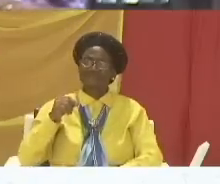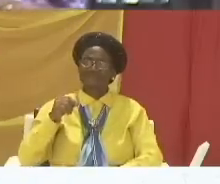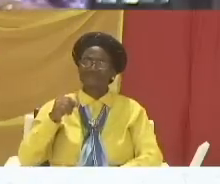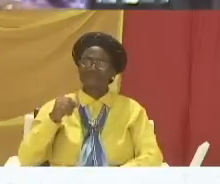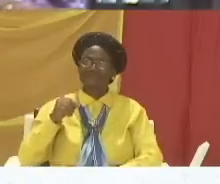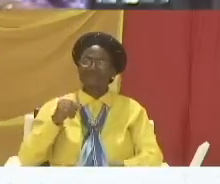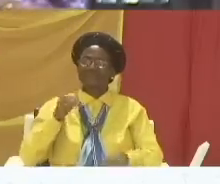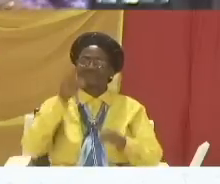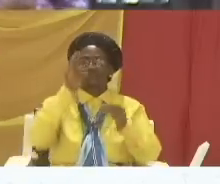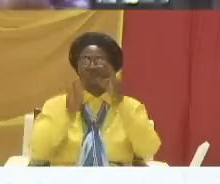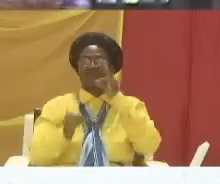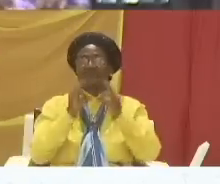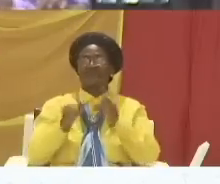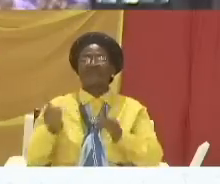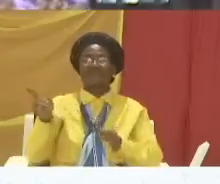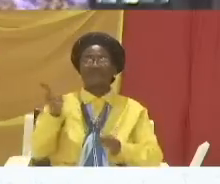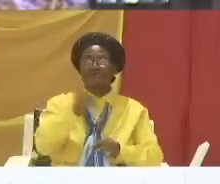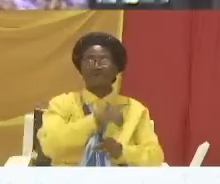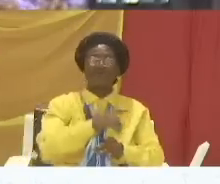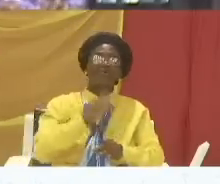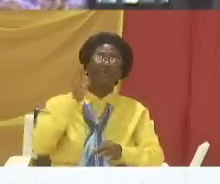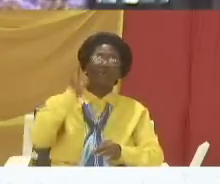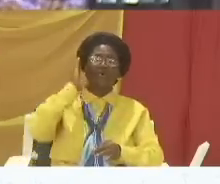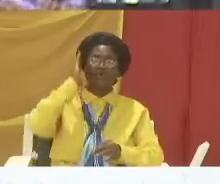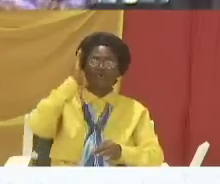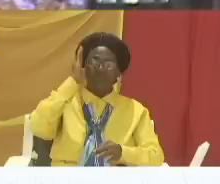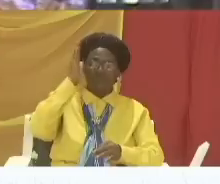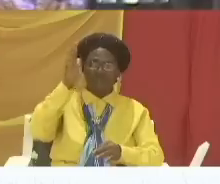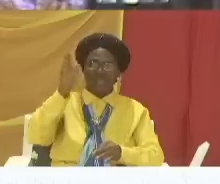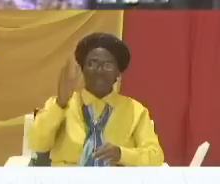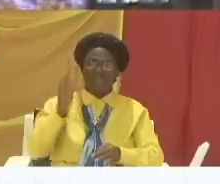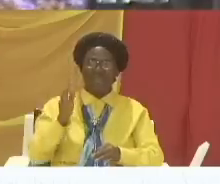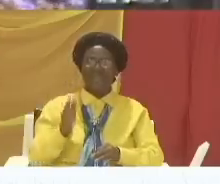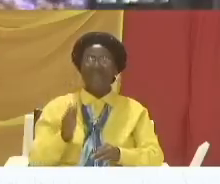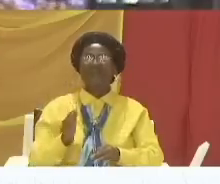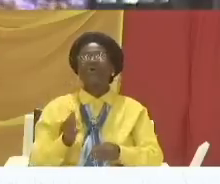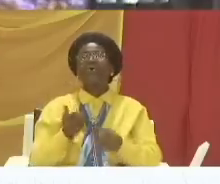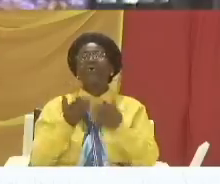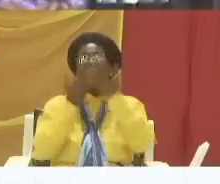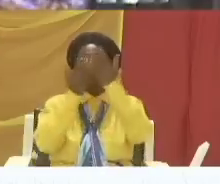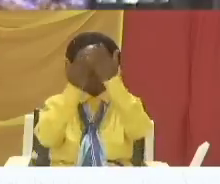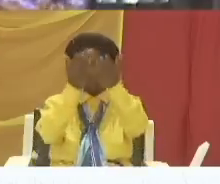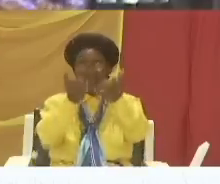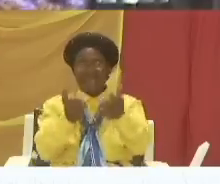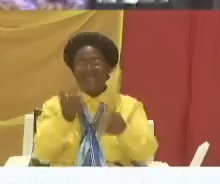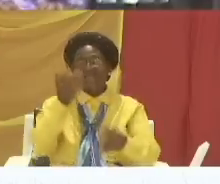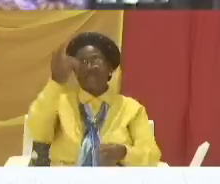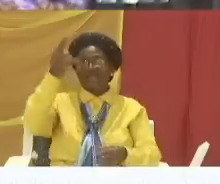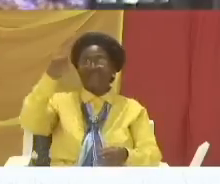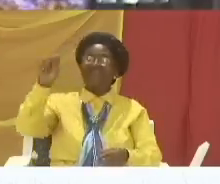if you would diligently hearken to the voice of the Lord your God